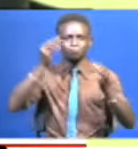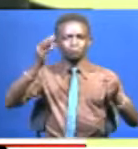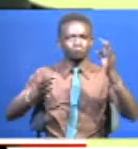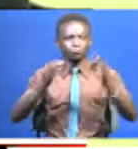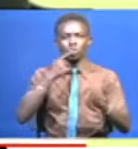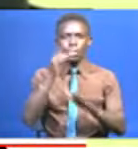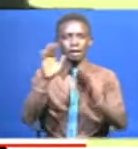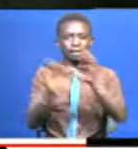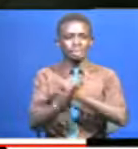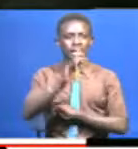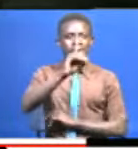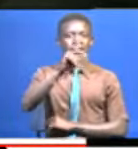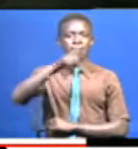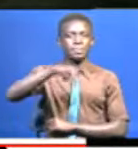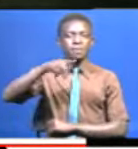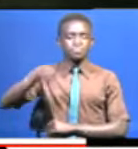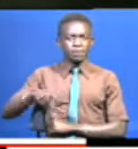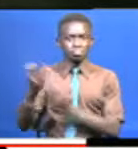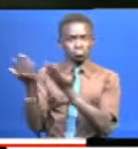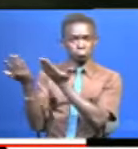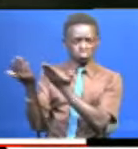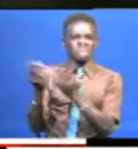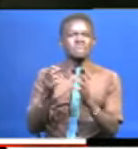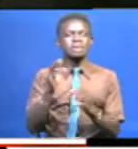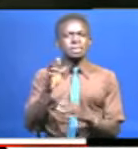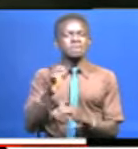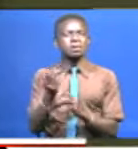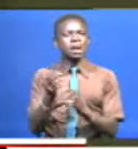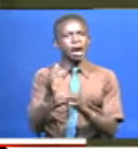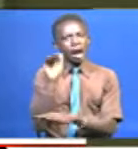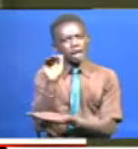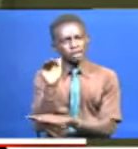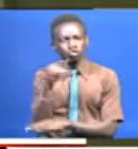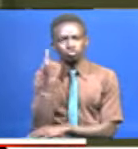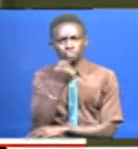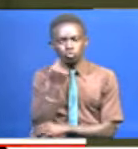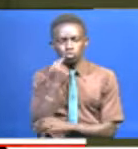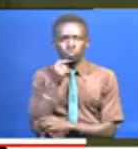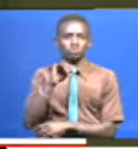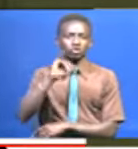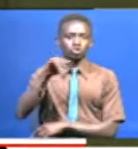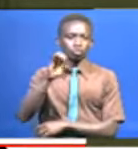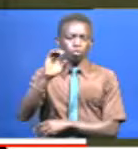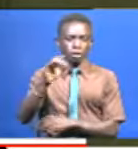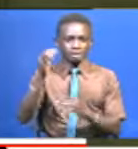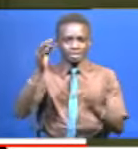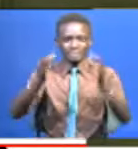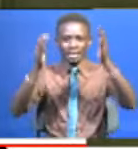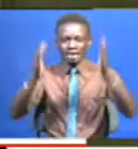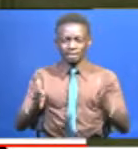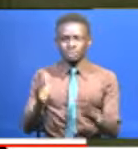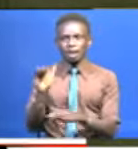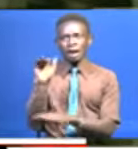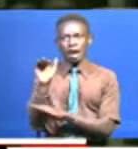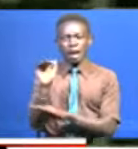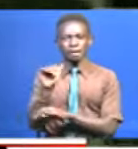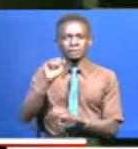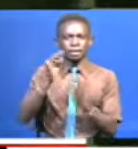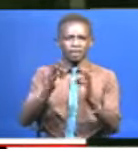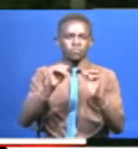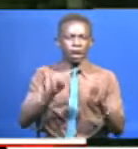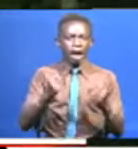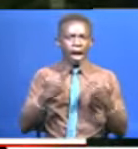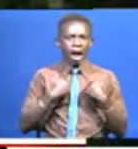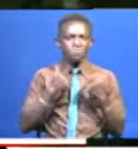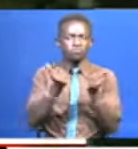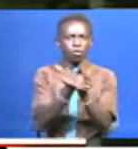Kiprop, they had requested the Senior Principal Magistrate Joe Omido to remand the televangelist for 30 days pending investigations